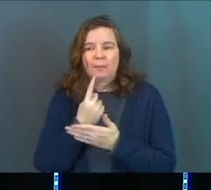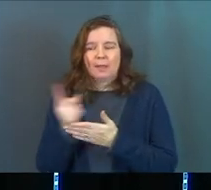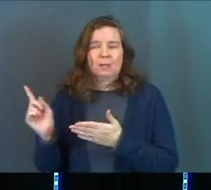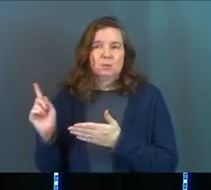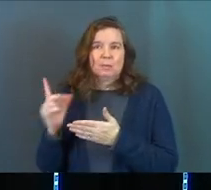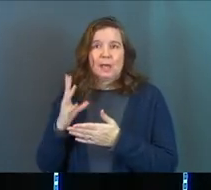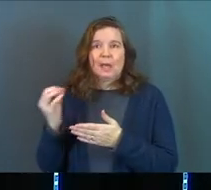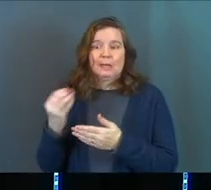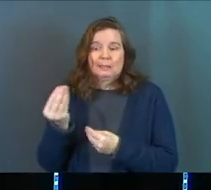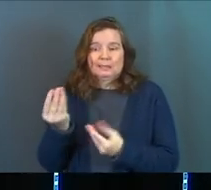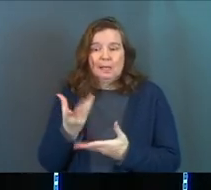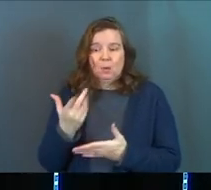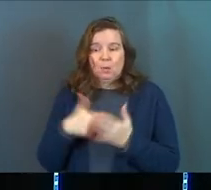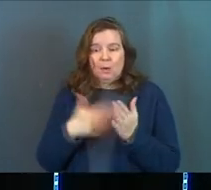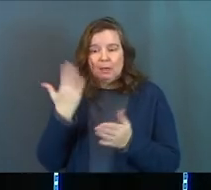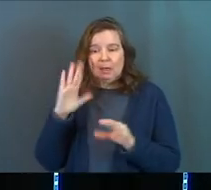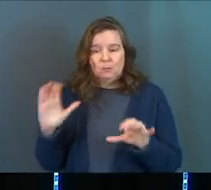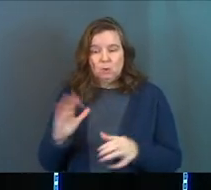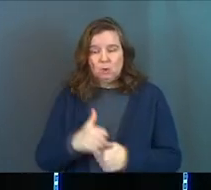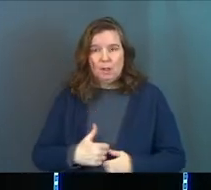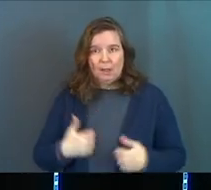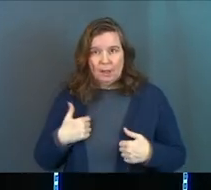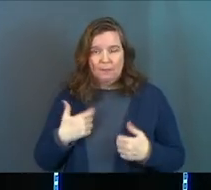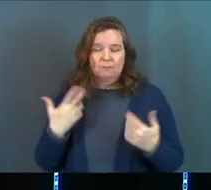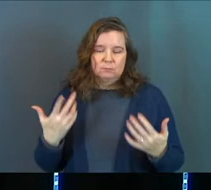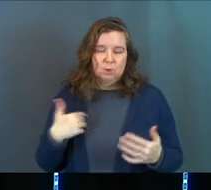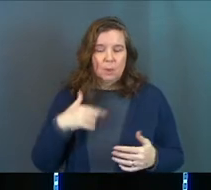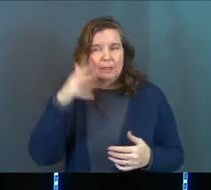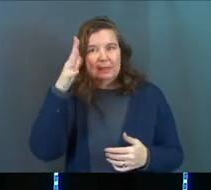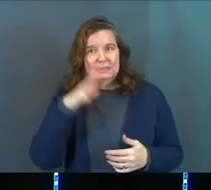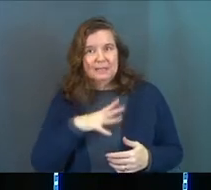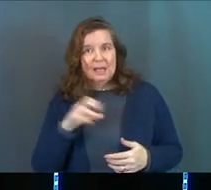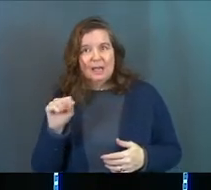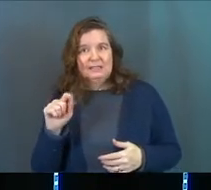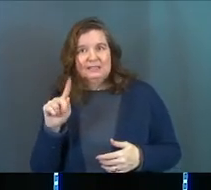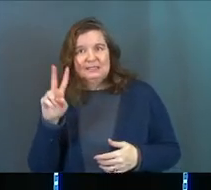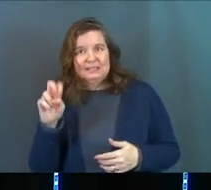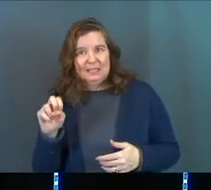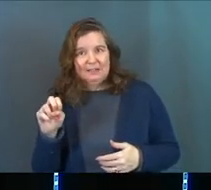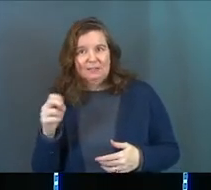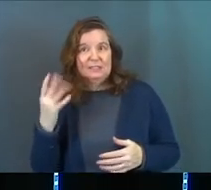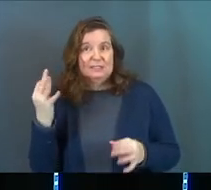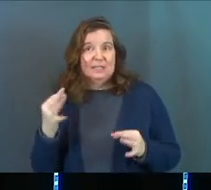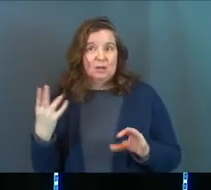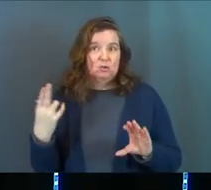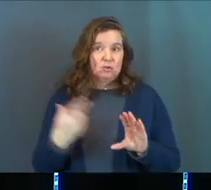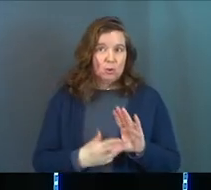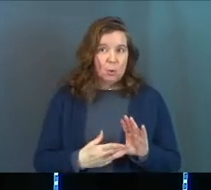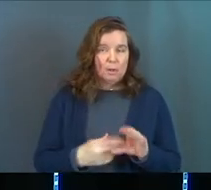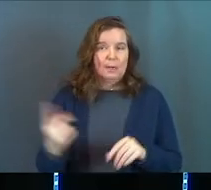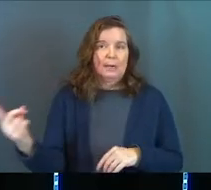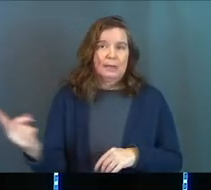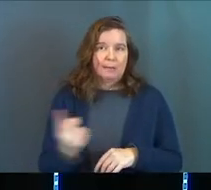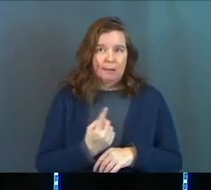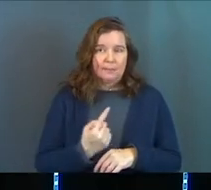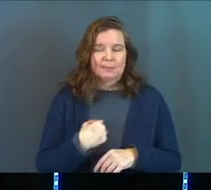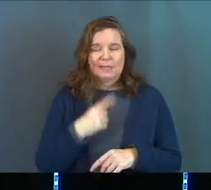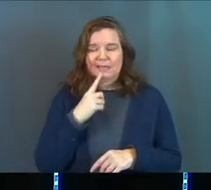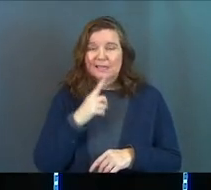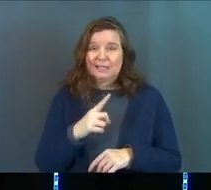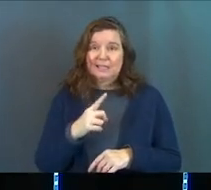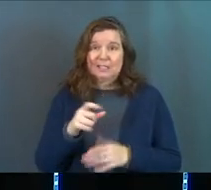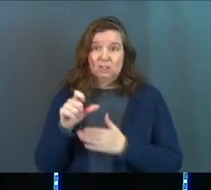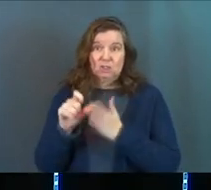last week and tell us what God's been doing in your life. And so this guy, Steve, decided to join. And he comes and